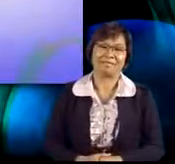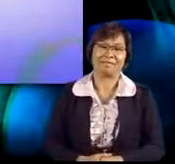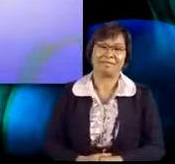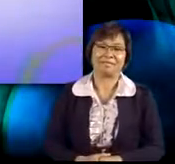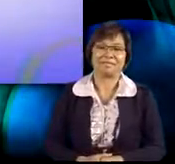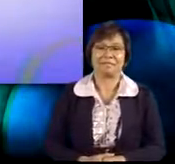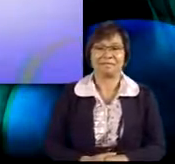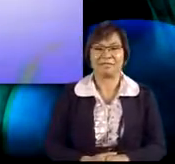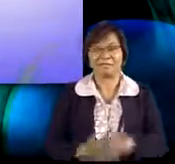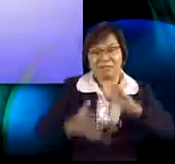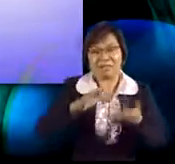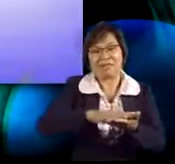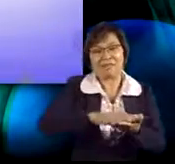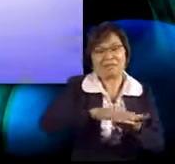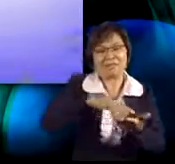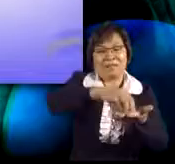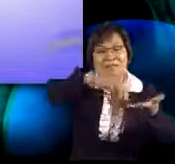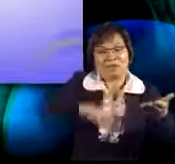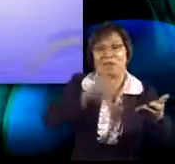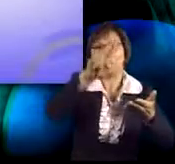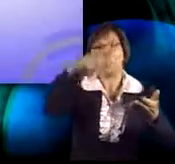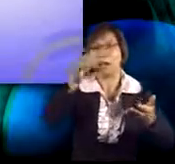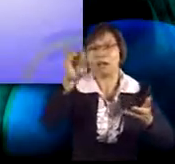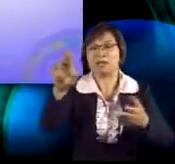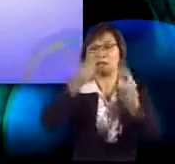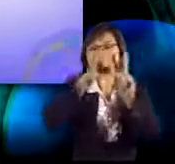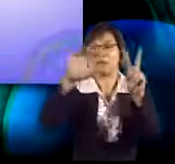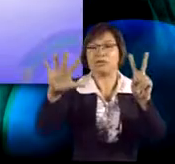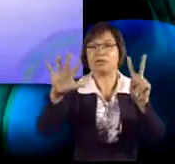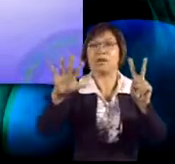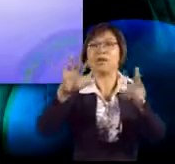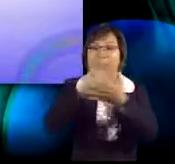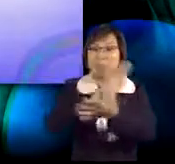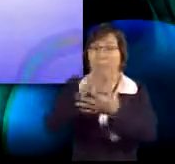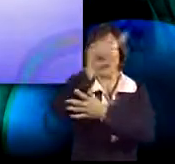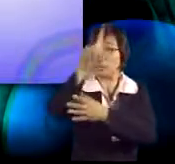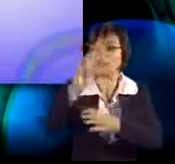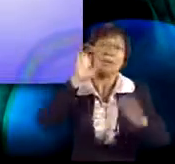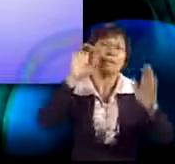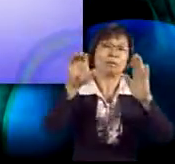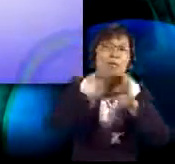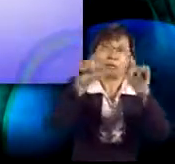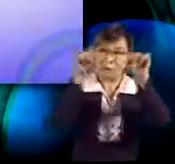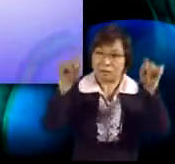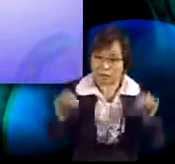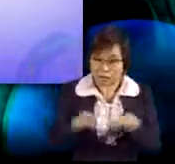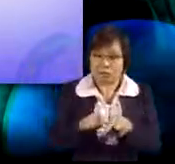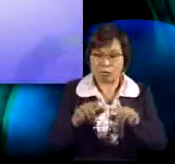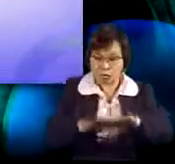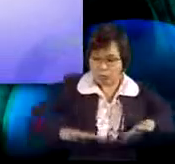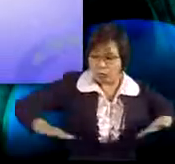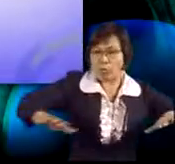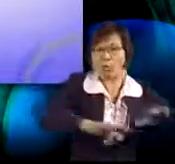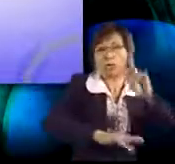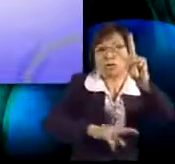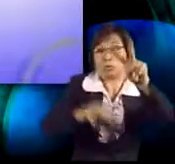Let's do a clone UPSR 2005 paper 1 question. The diagram shows a rectangular floor. 2 square carpets